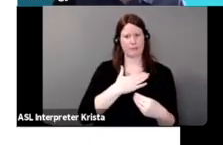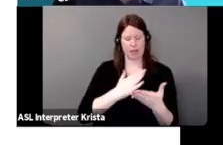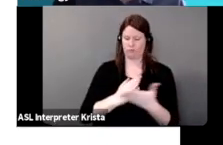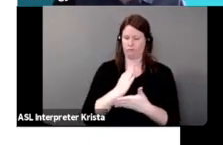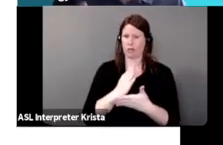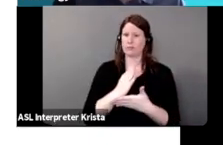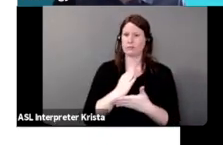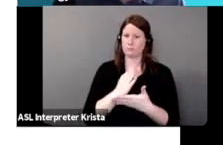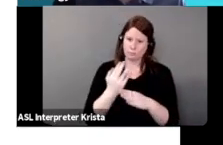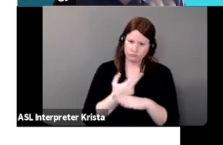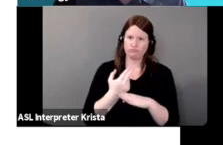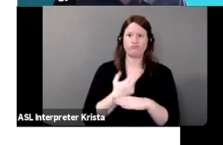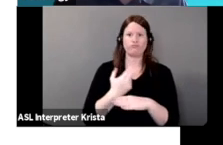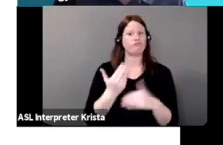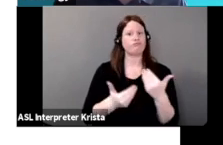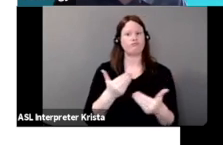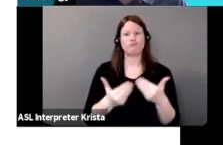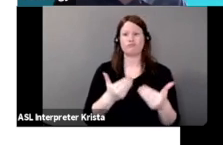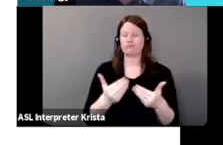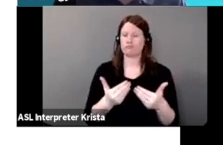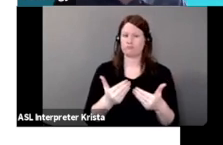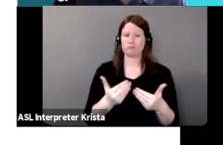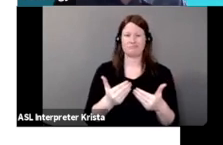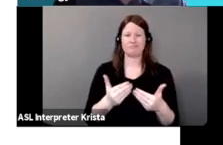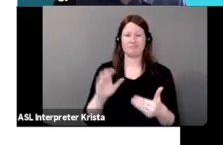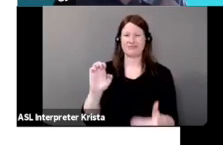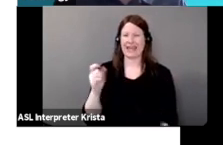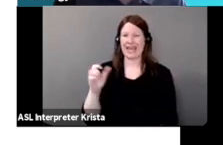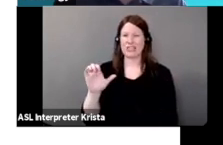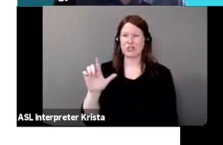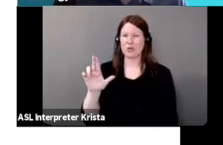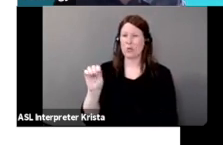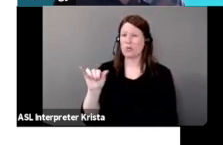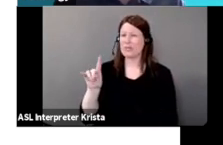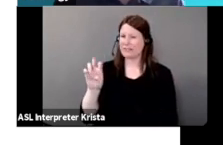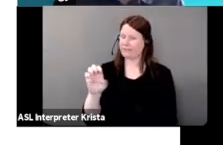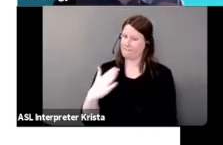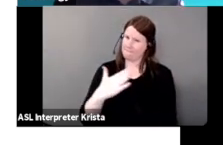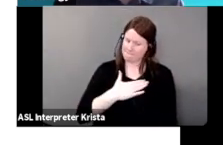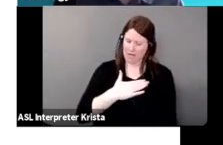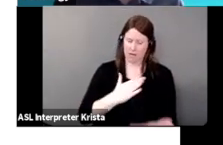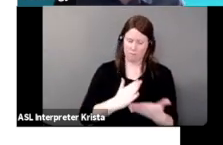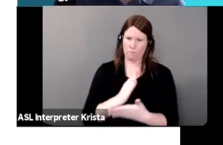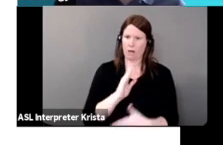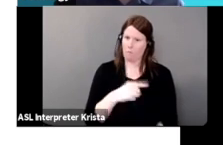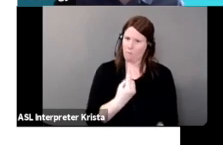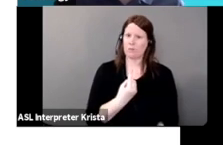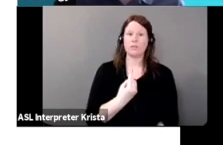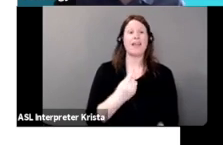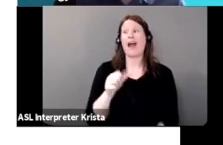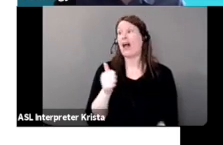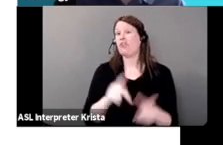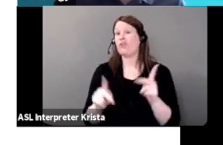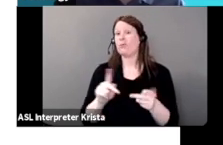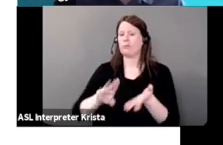parlance, exclusive is exactly what that word implies. It allows you to exclude